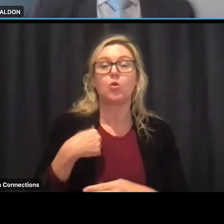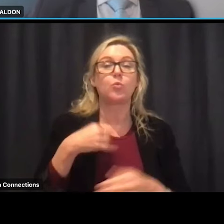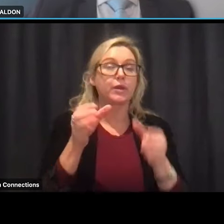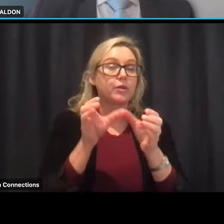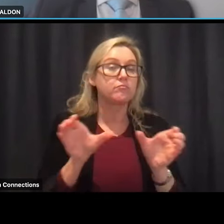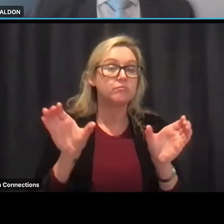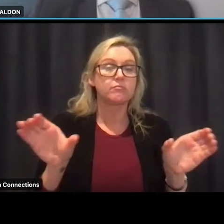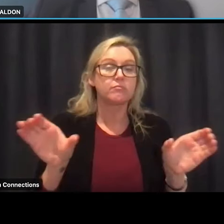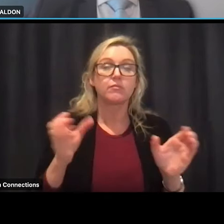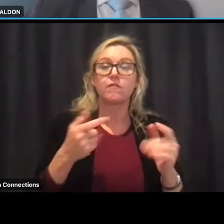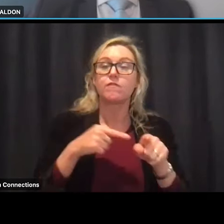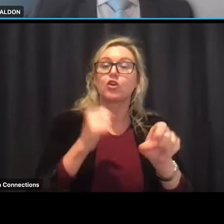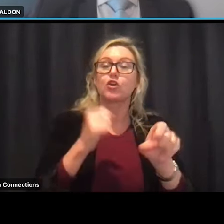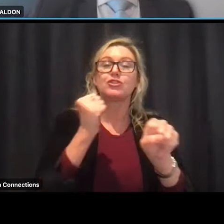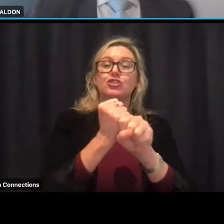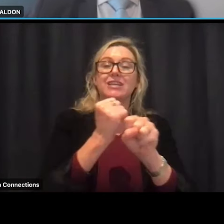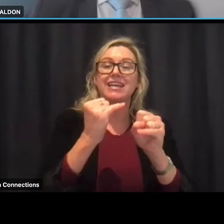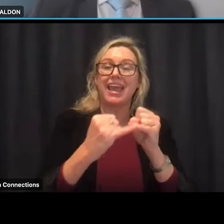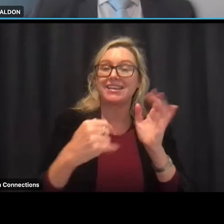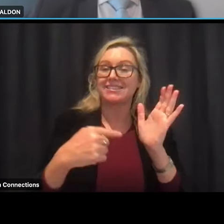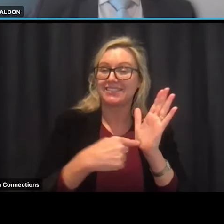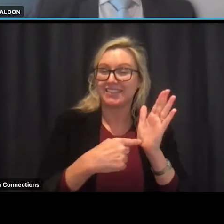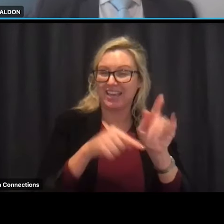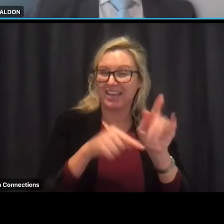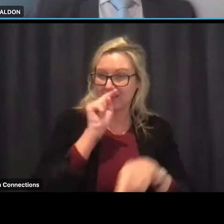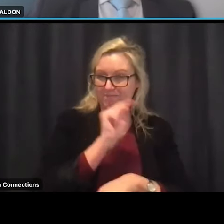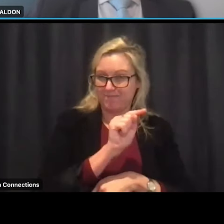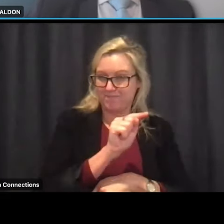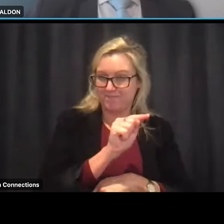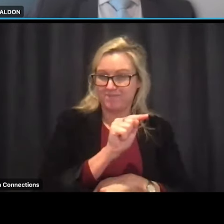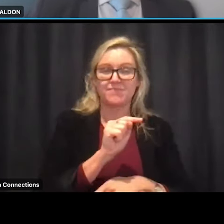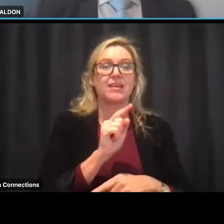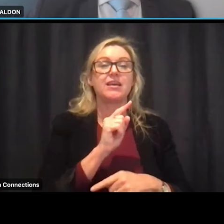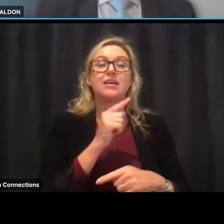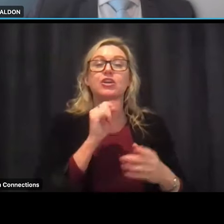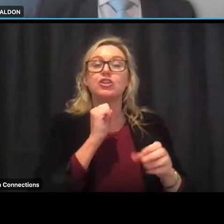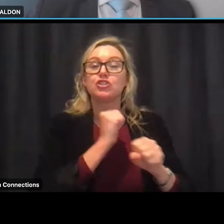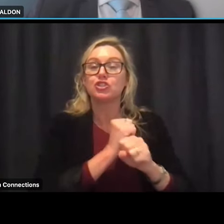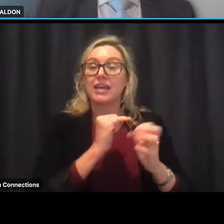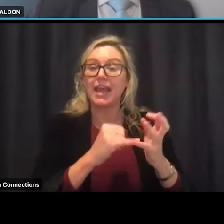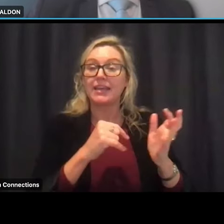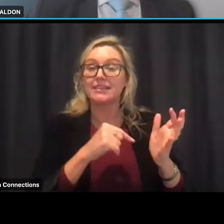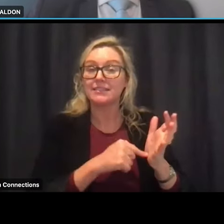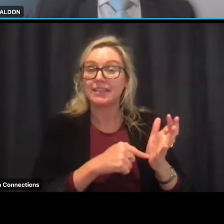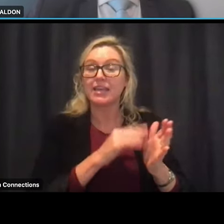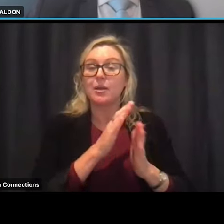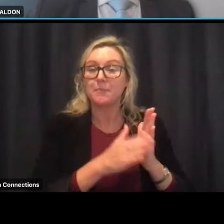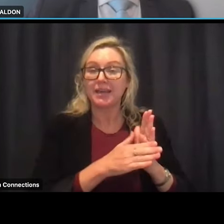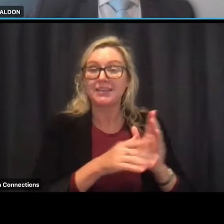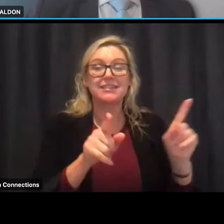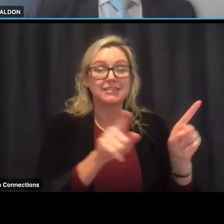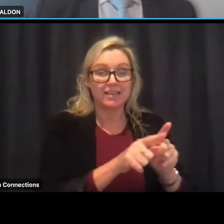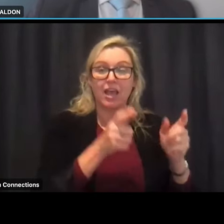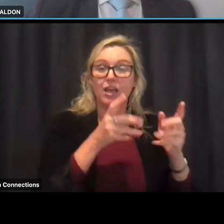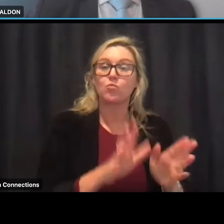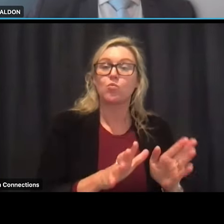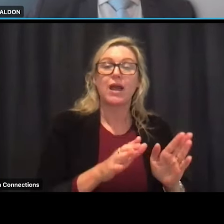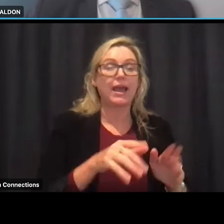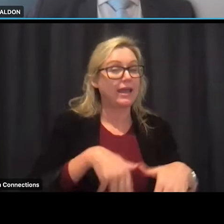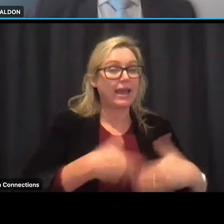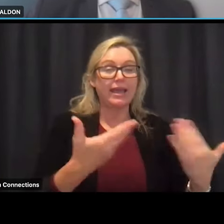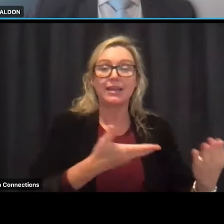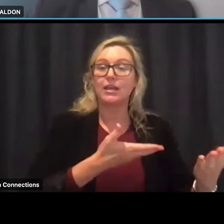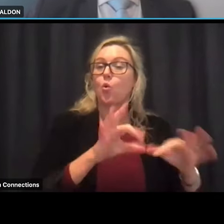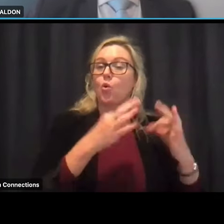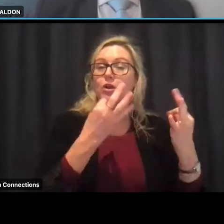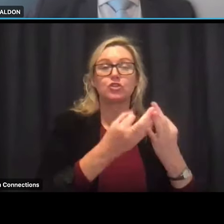by the GST classification. Using the GST classification ensures consistent reporting between services, and given